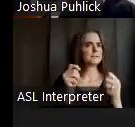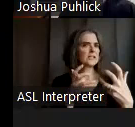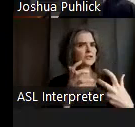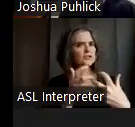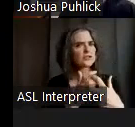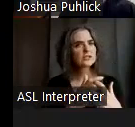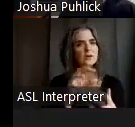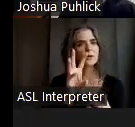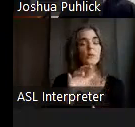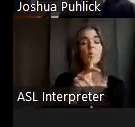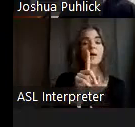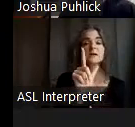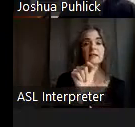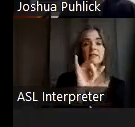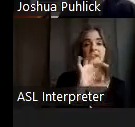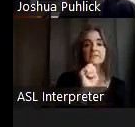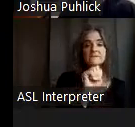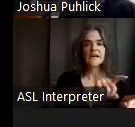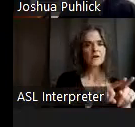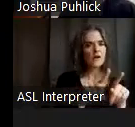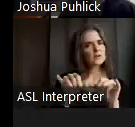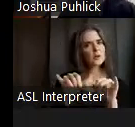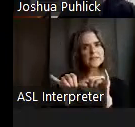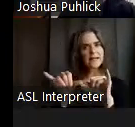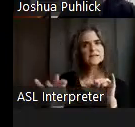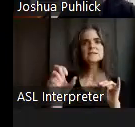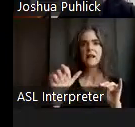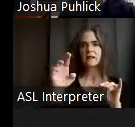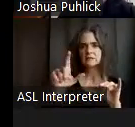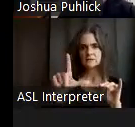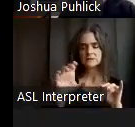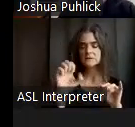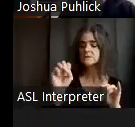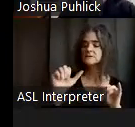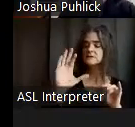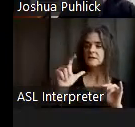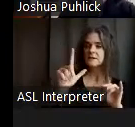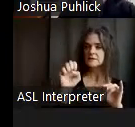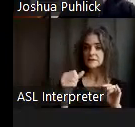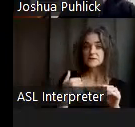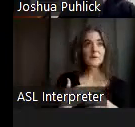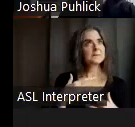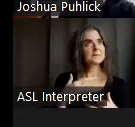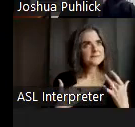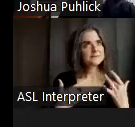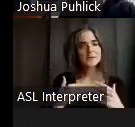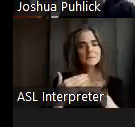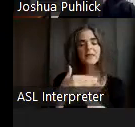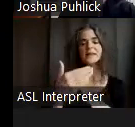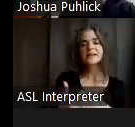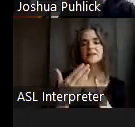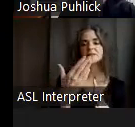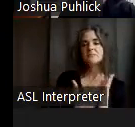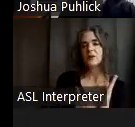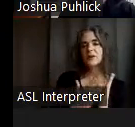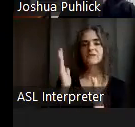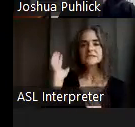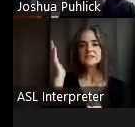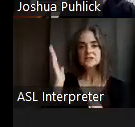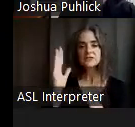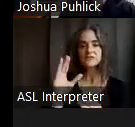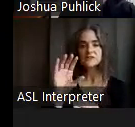stand scales. And I'm excited for our next installment here in this series, Josh Puhlick.